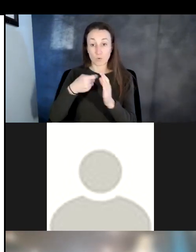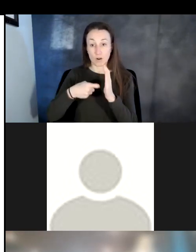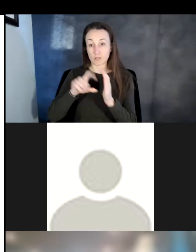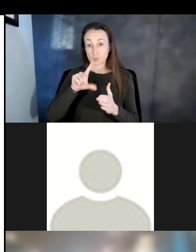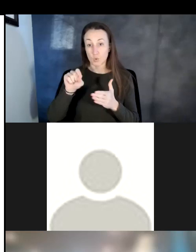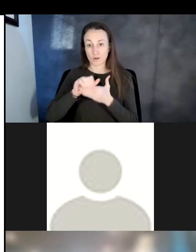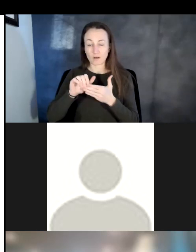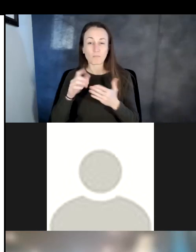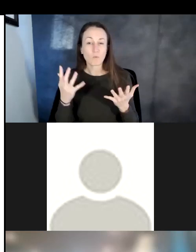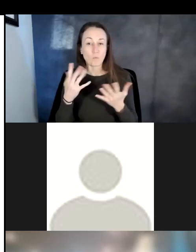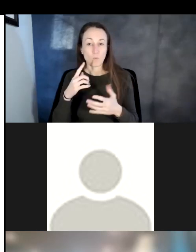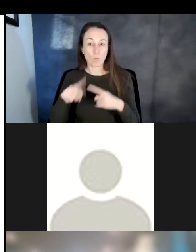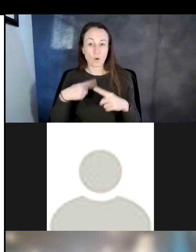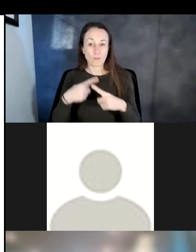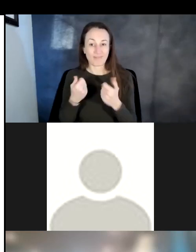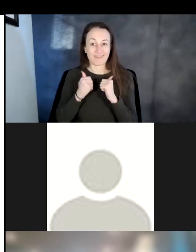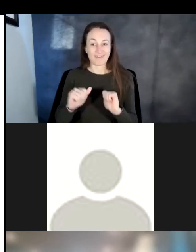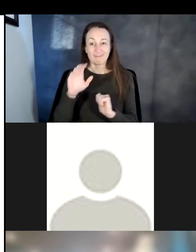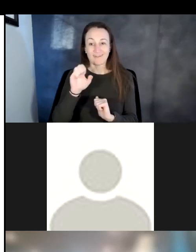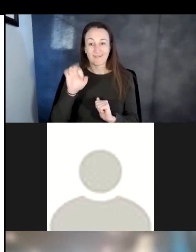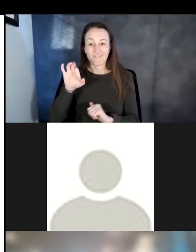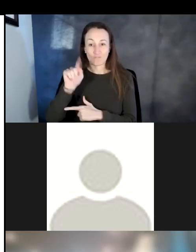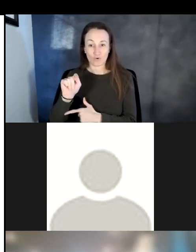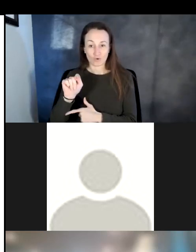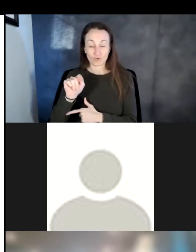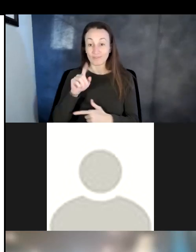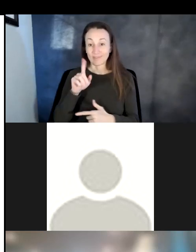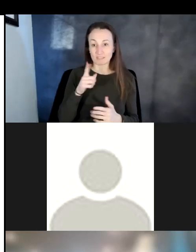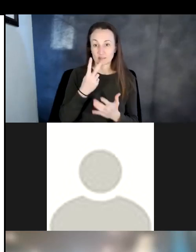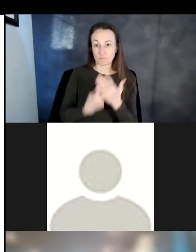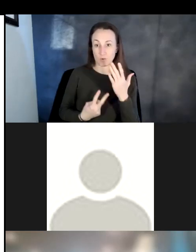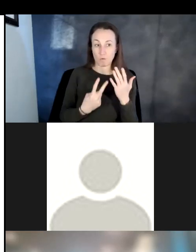effort part? Because that's important too. This needs to be cost effective and effort effective.